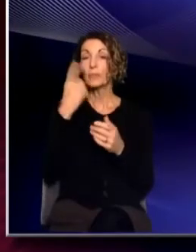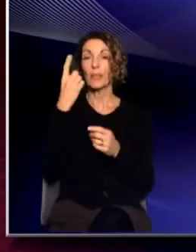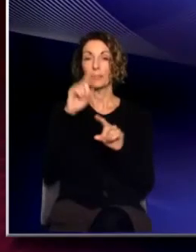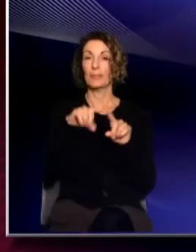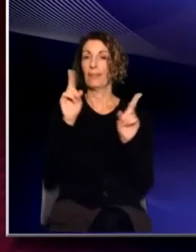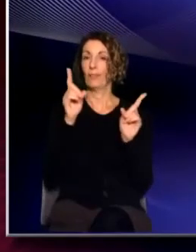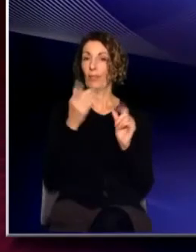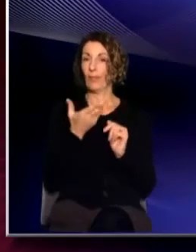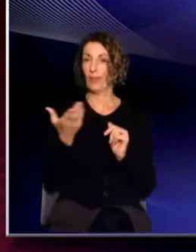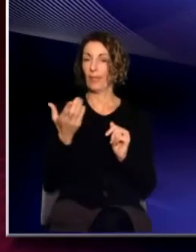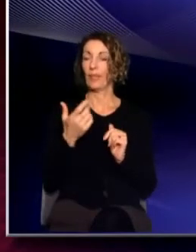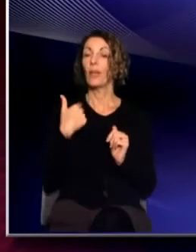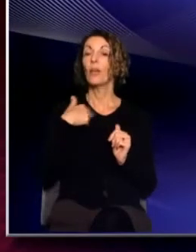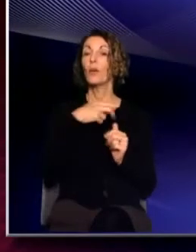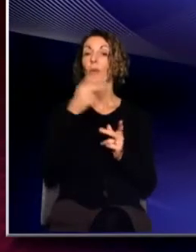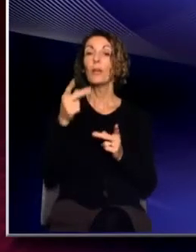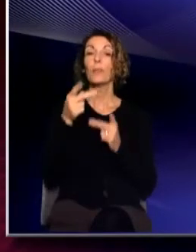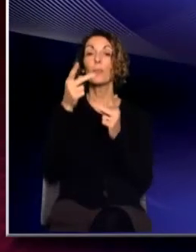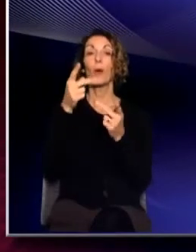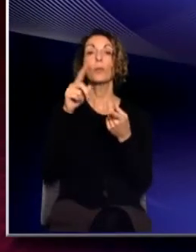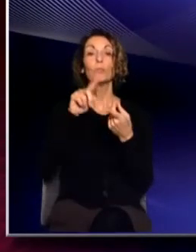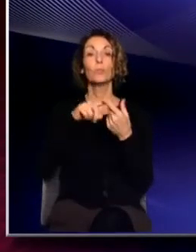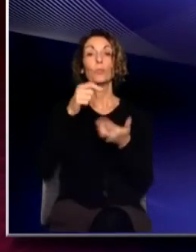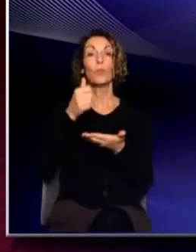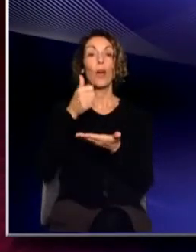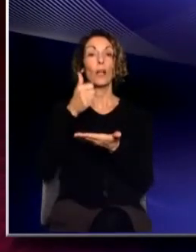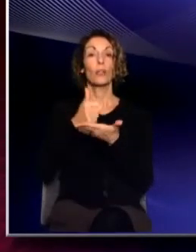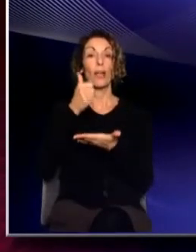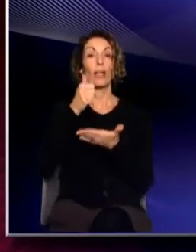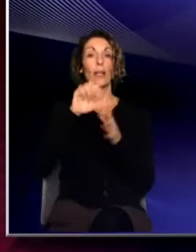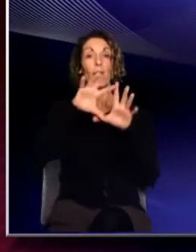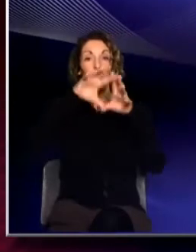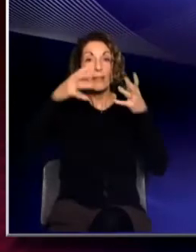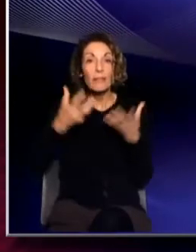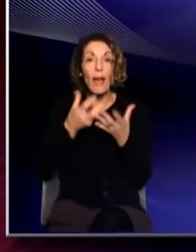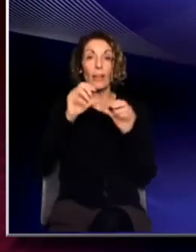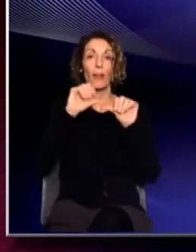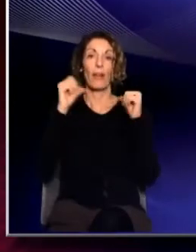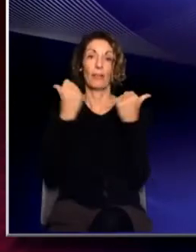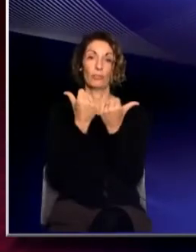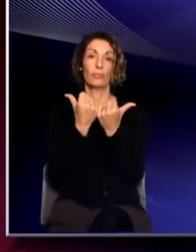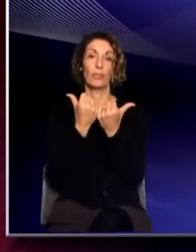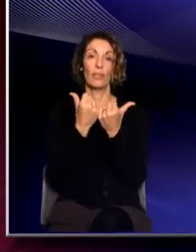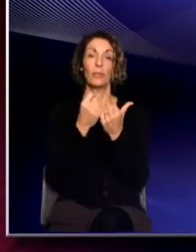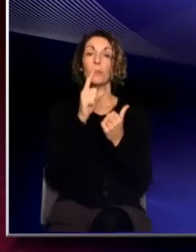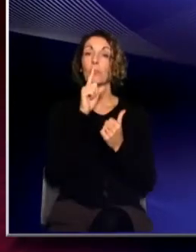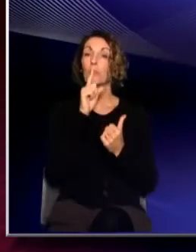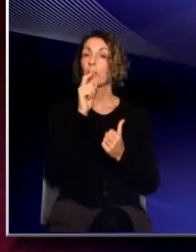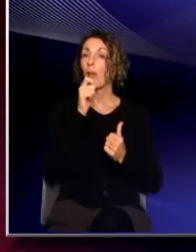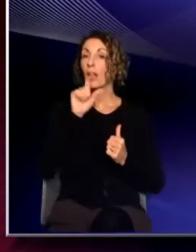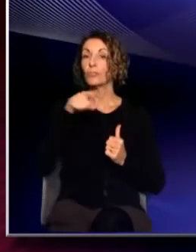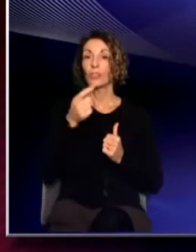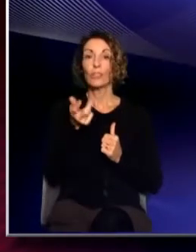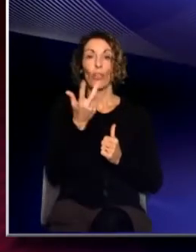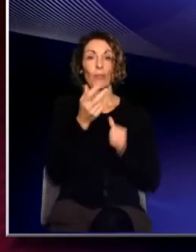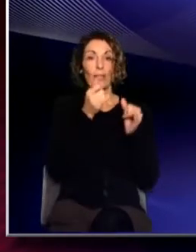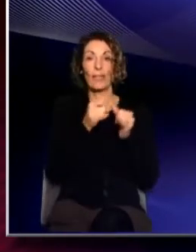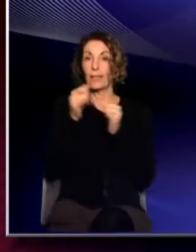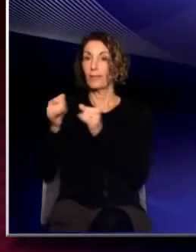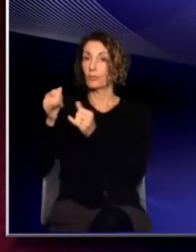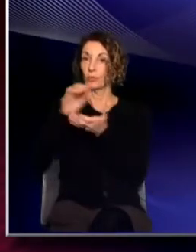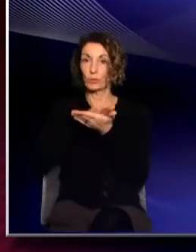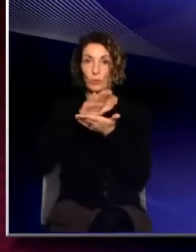different. We're proposing to accredit the entire agency. not just the 3 individual